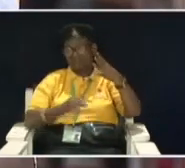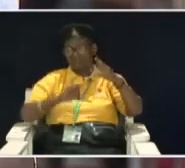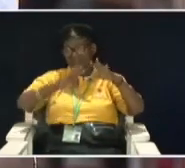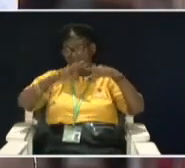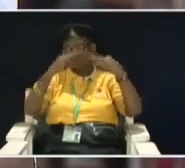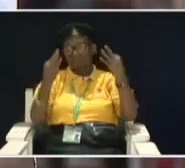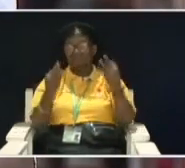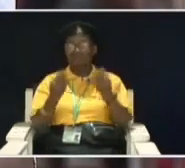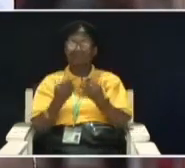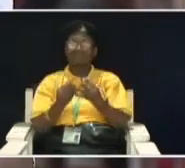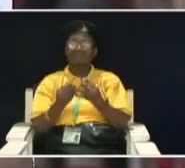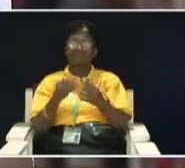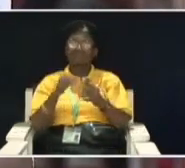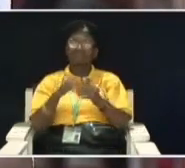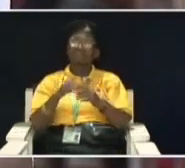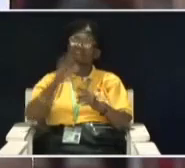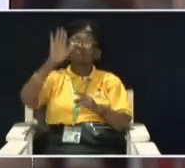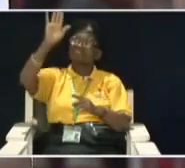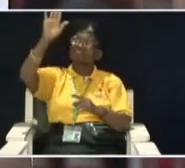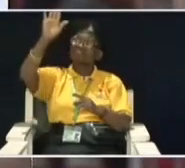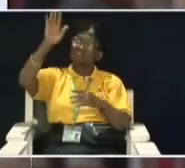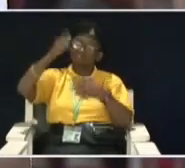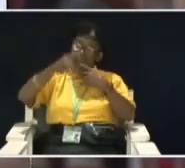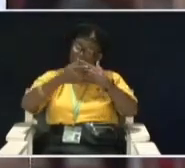in your blood.